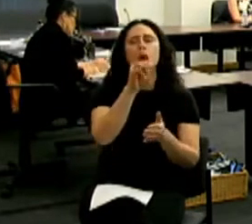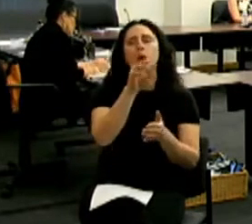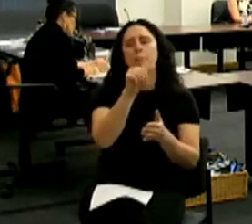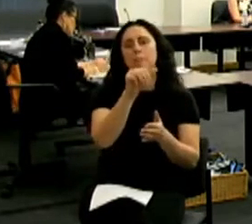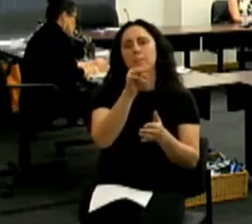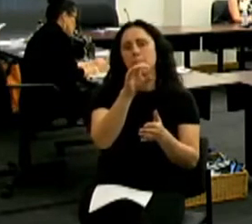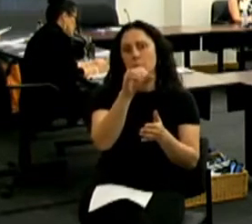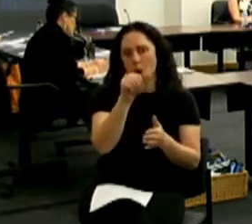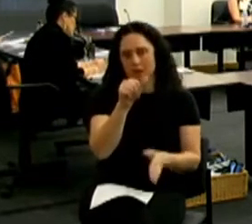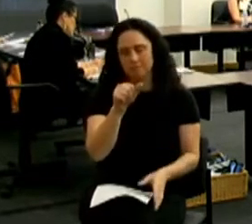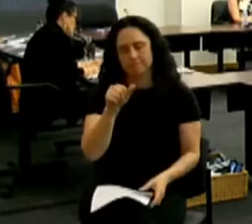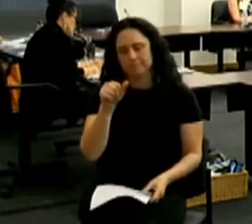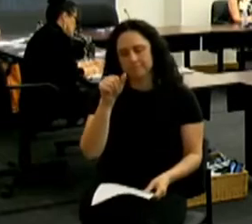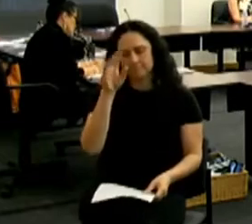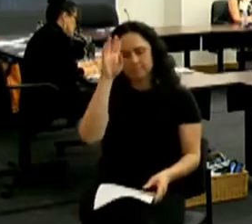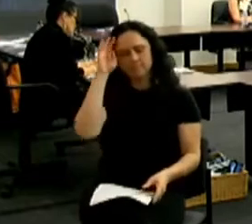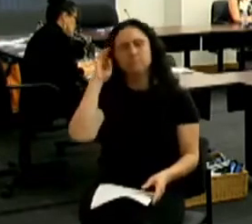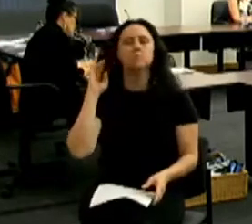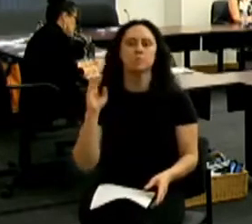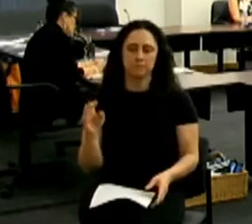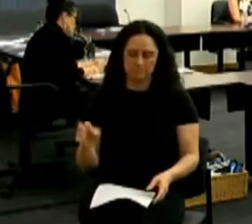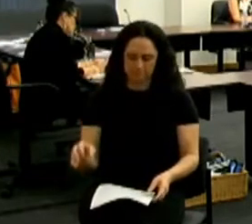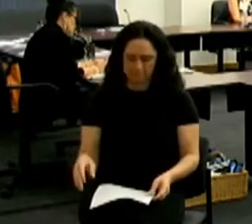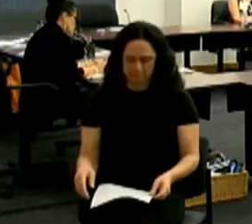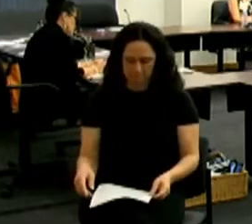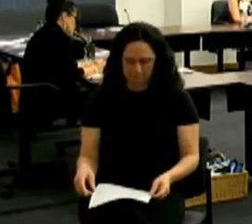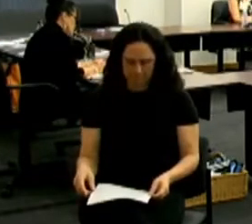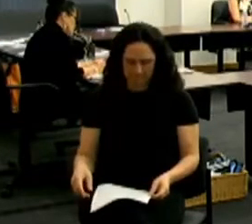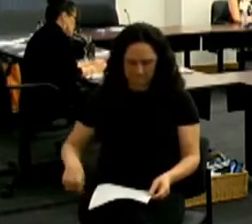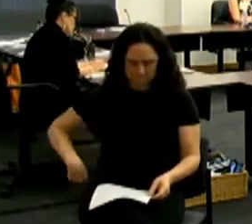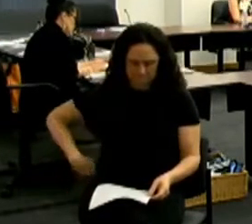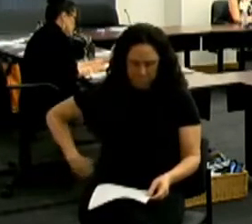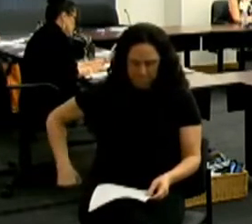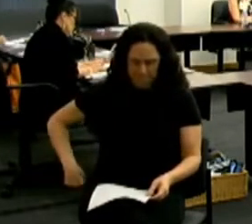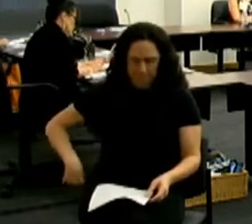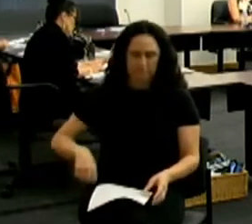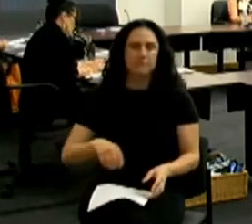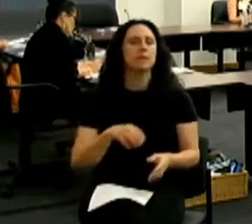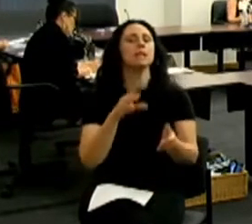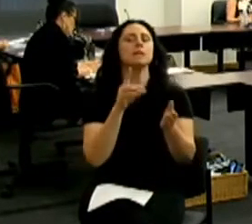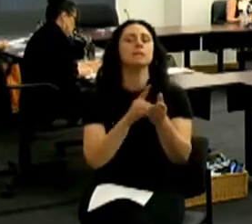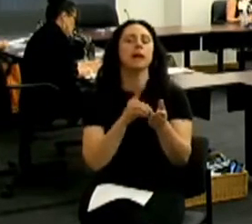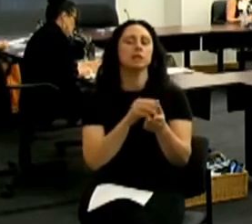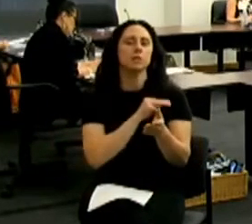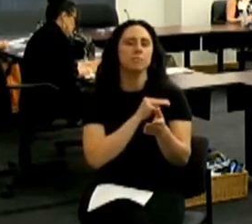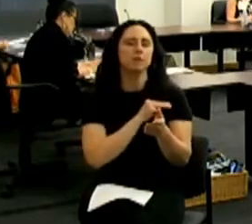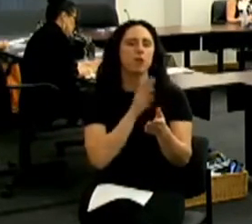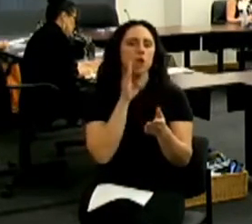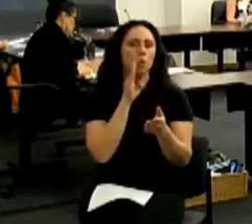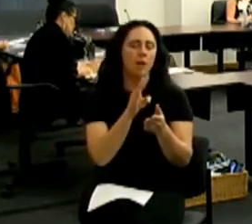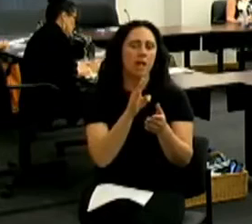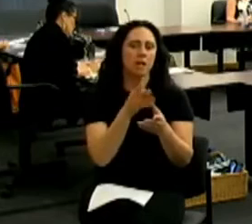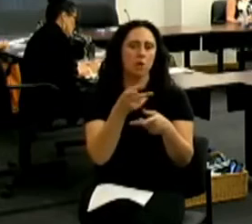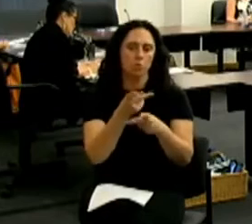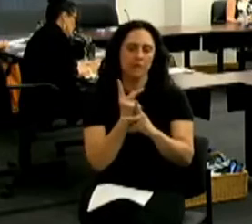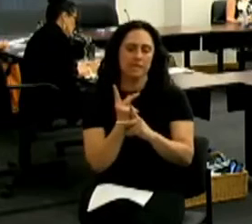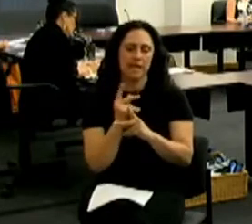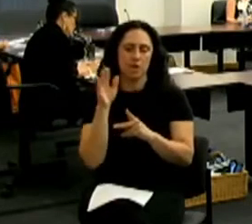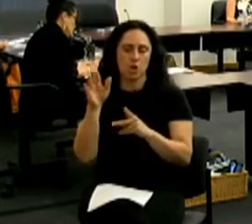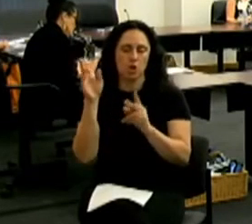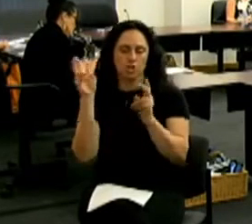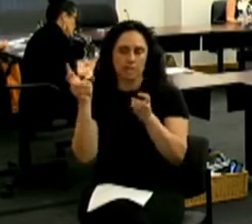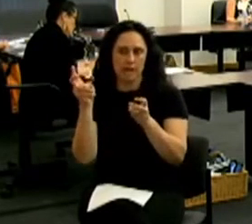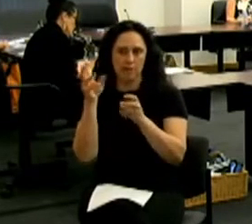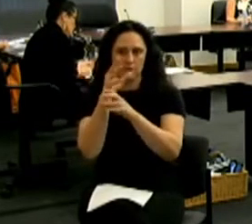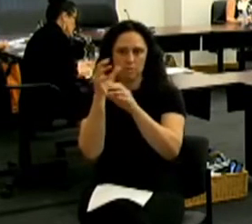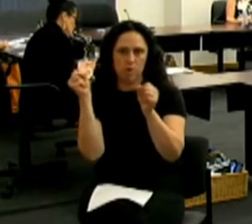Namuo. Okay. I'm going to screw that up too many times. Dr. Mitchell will retain her